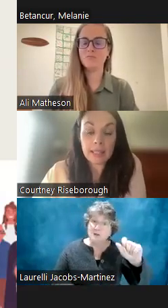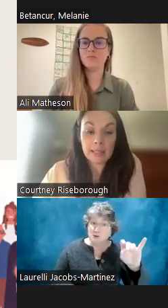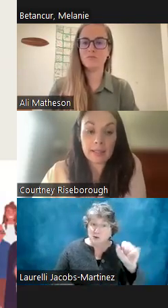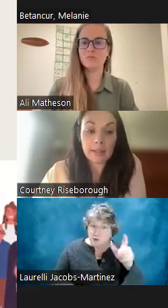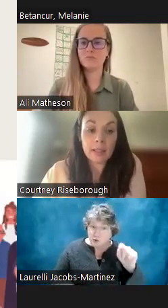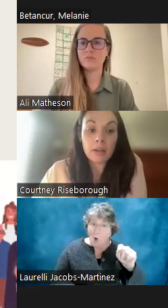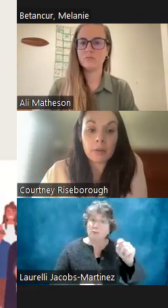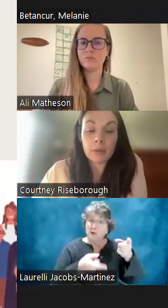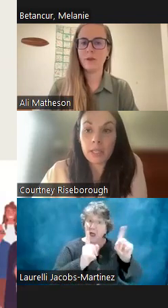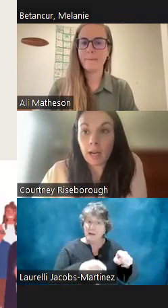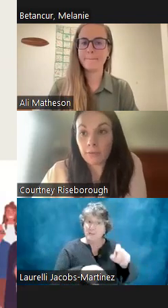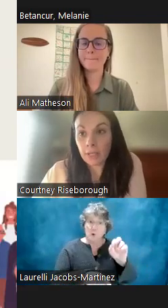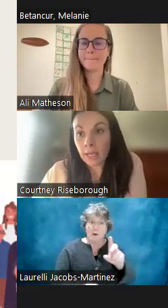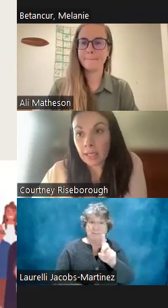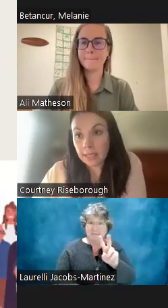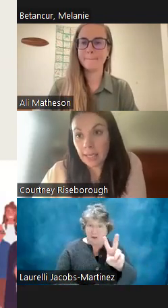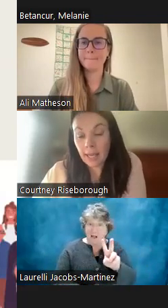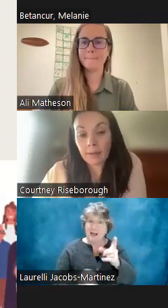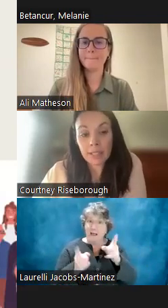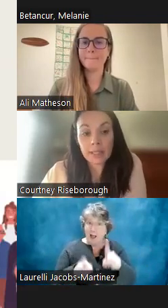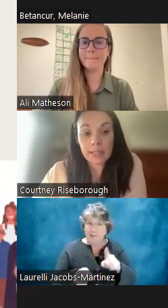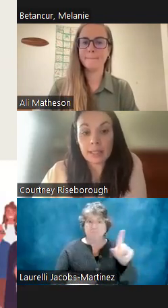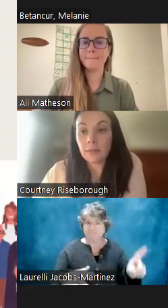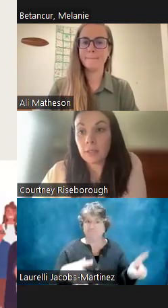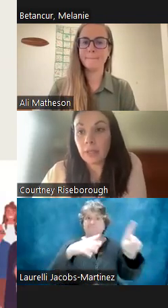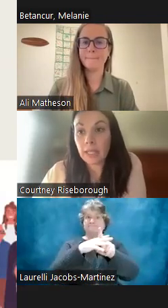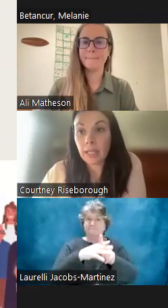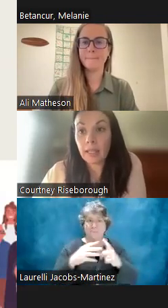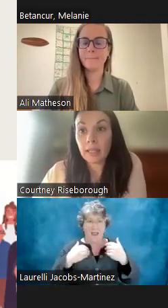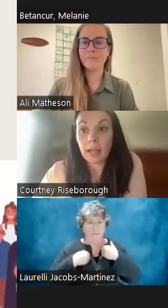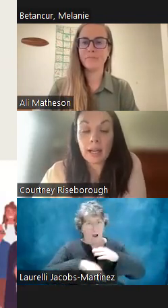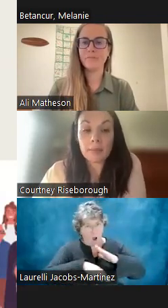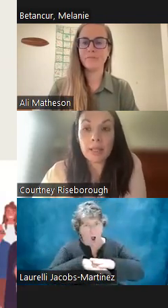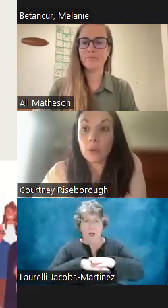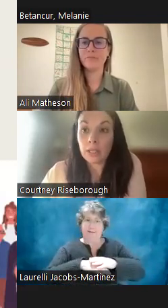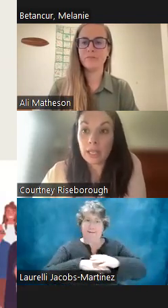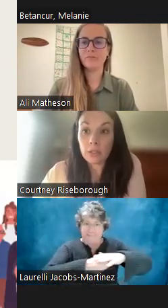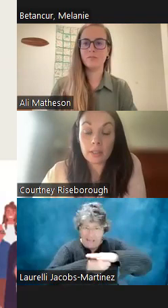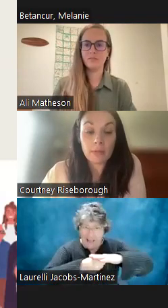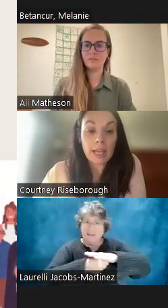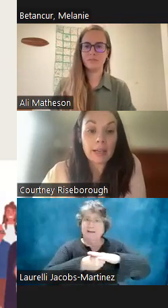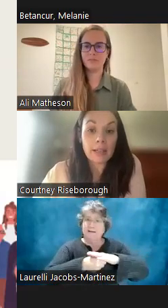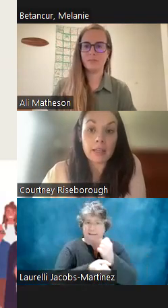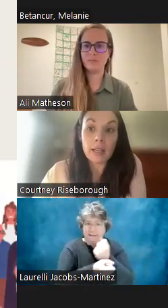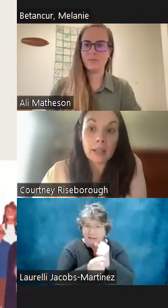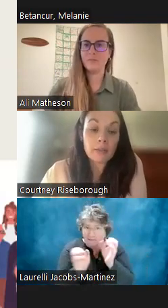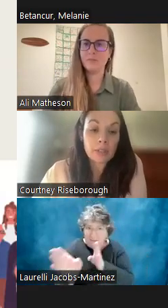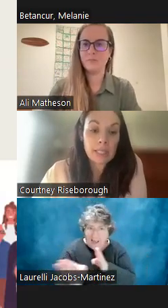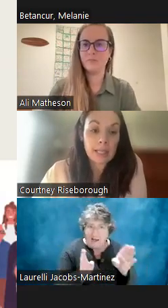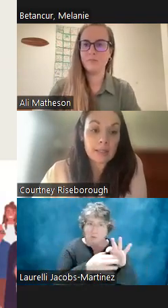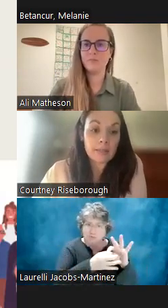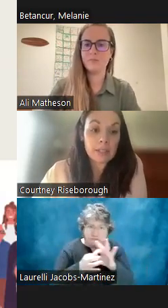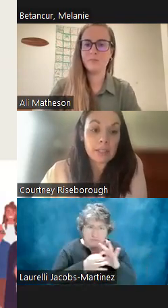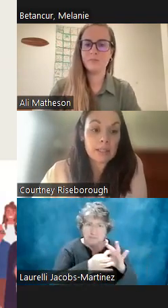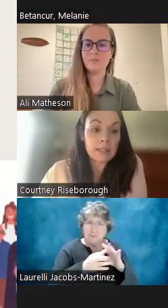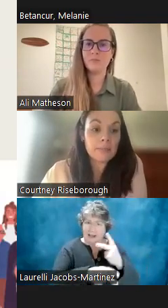violence cases, where we offer on-site advocacy, safety planning, and coordination of care for